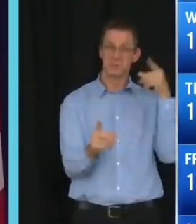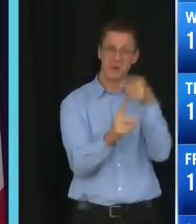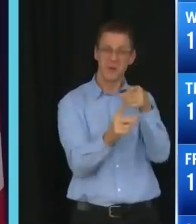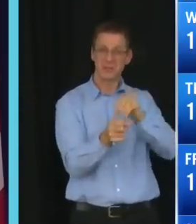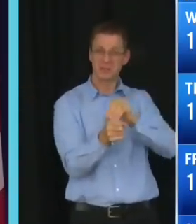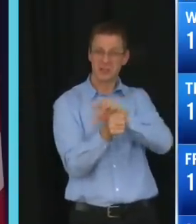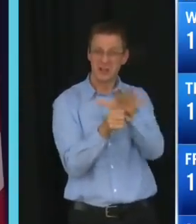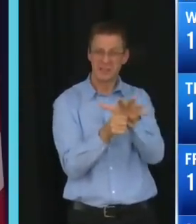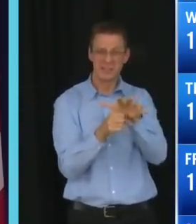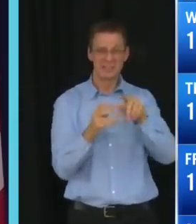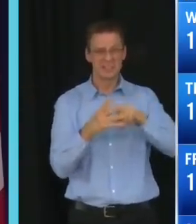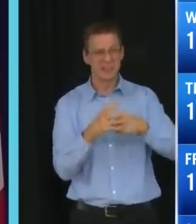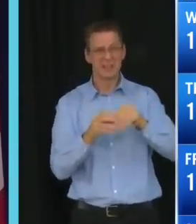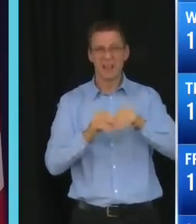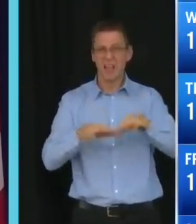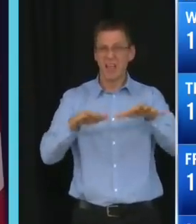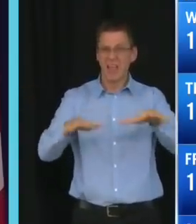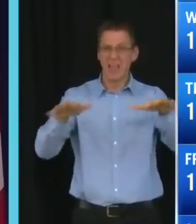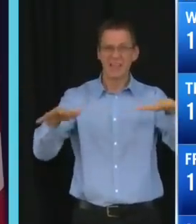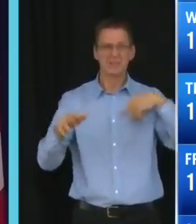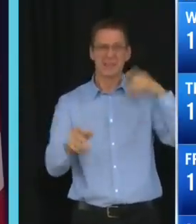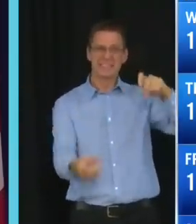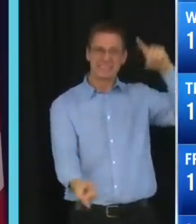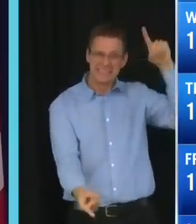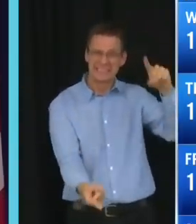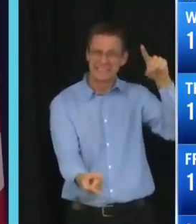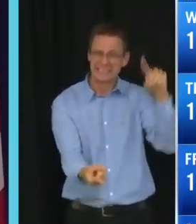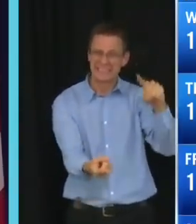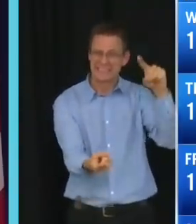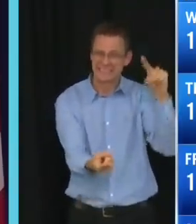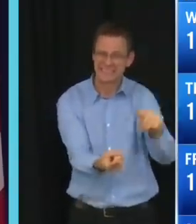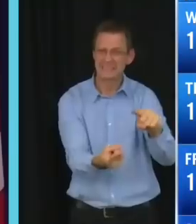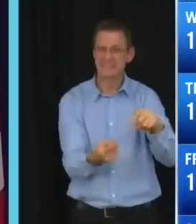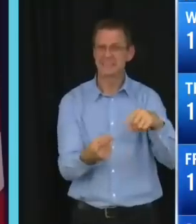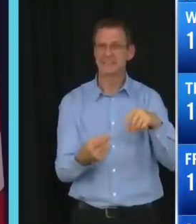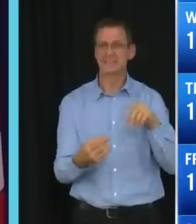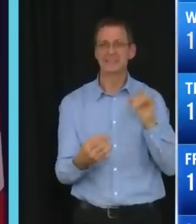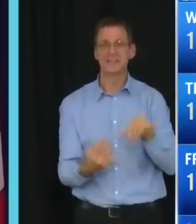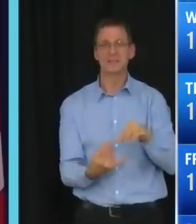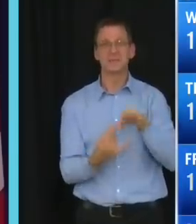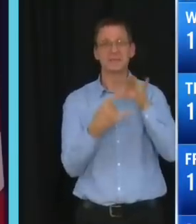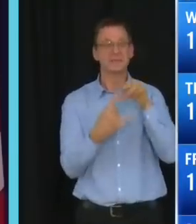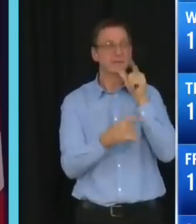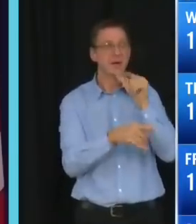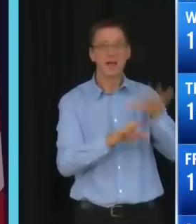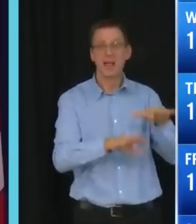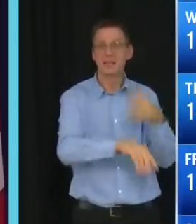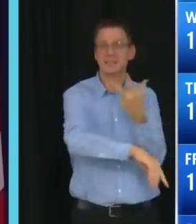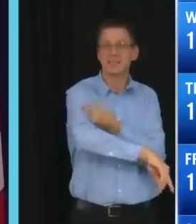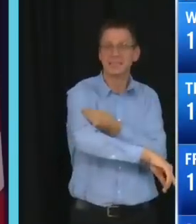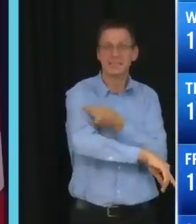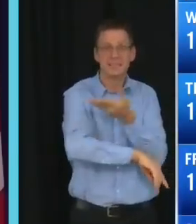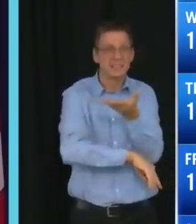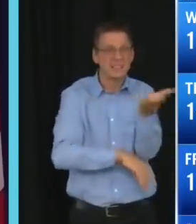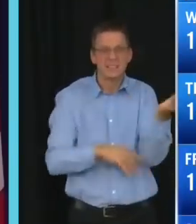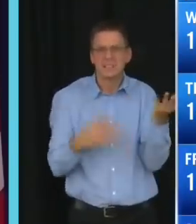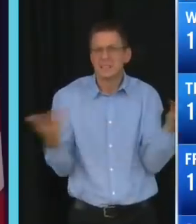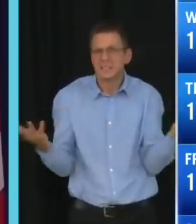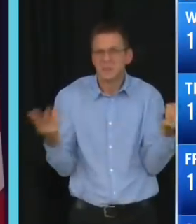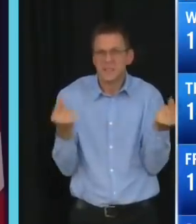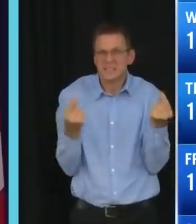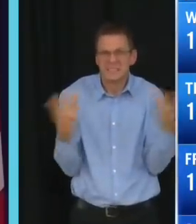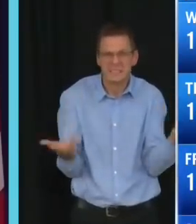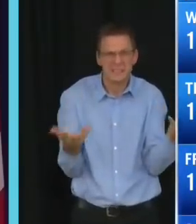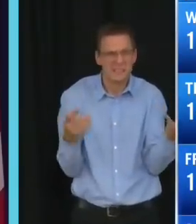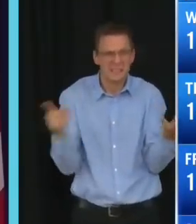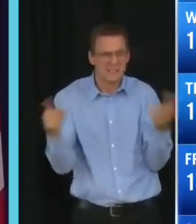Albertans, we simply will not be able to provide adequate care to everyone who gets sick based on current trends. Which